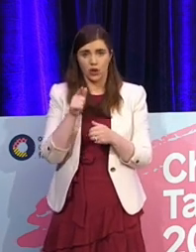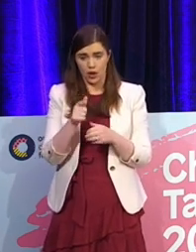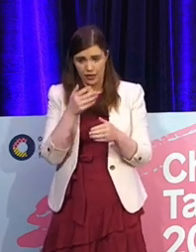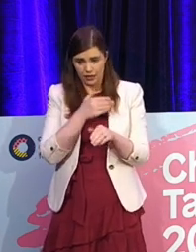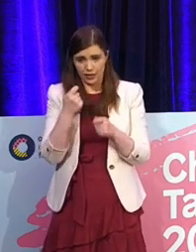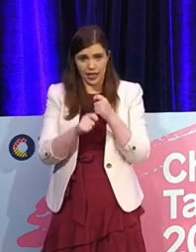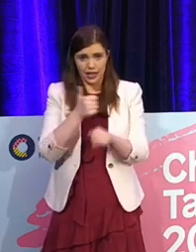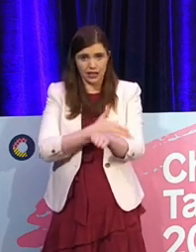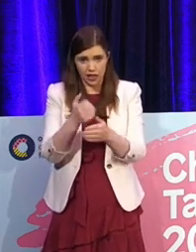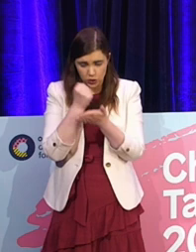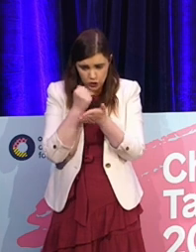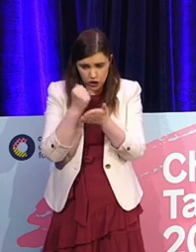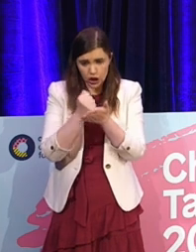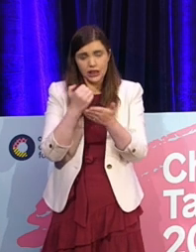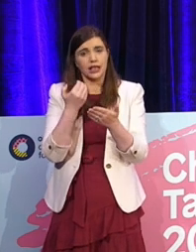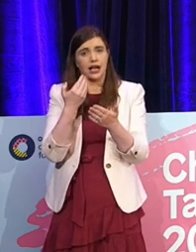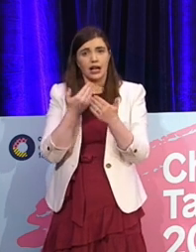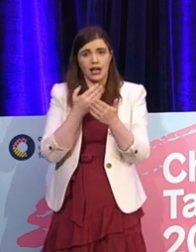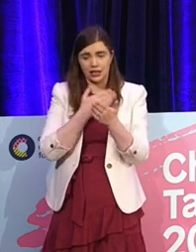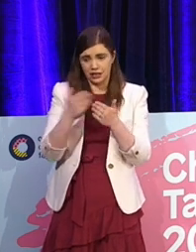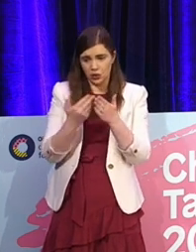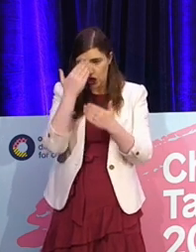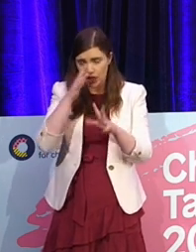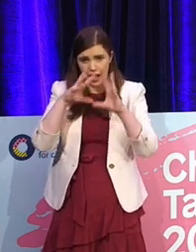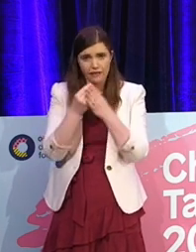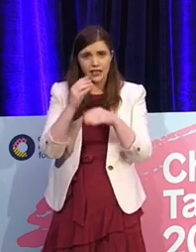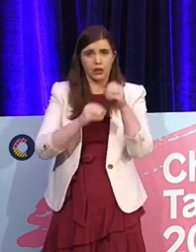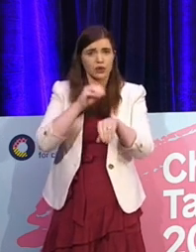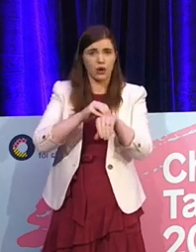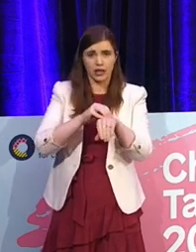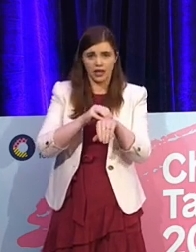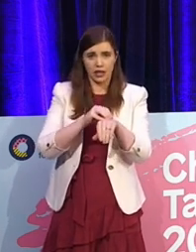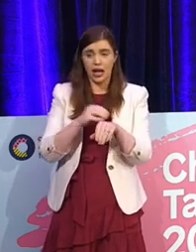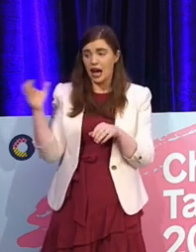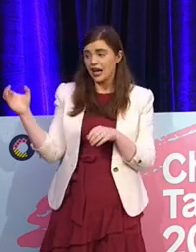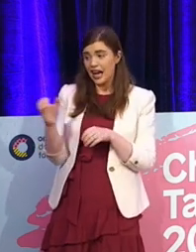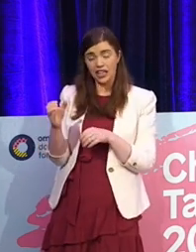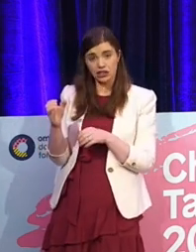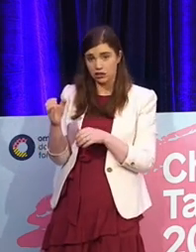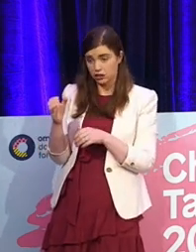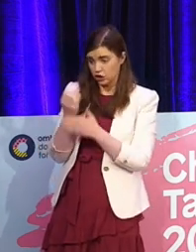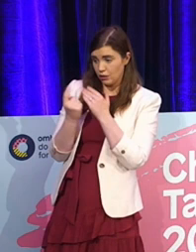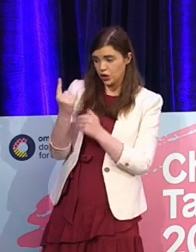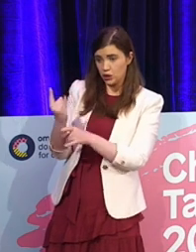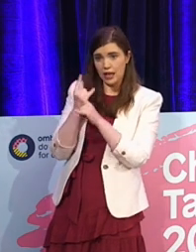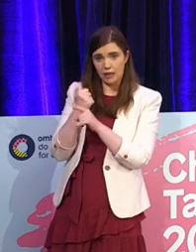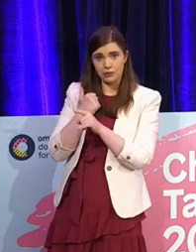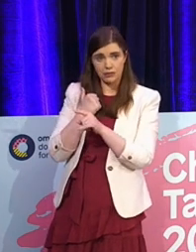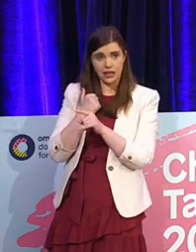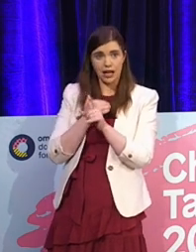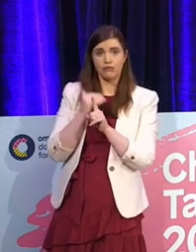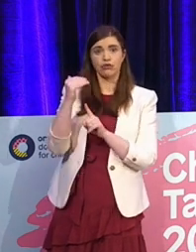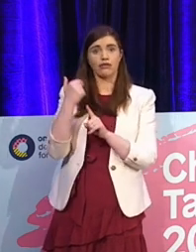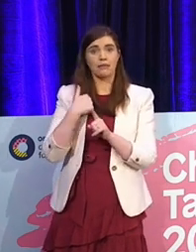I studied everything. I learned how to learned everything that was going on. I read everything I possibly could. I even hired somebody to help me with improving